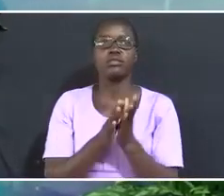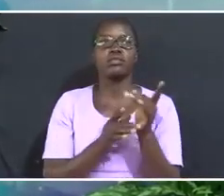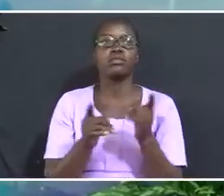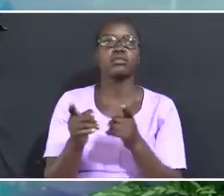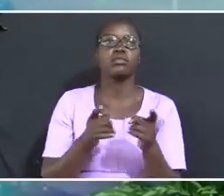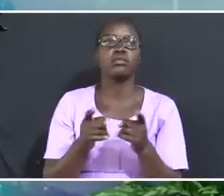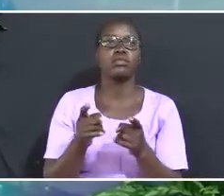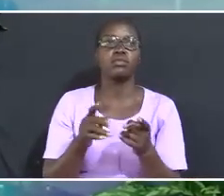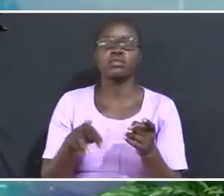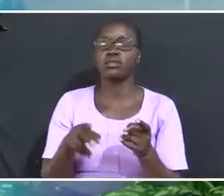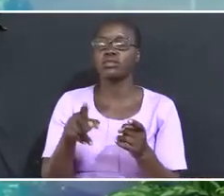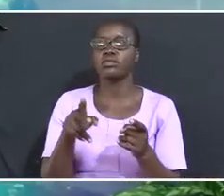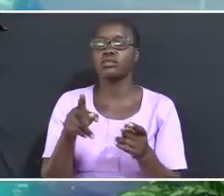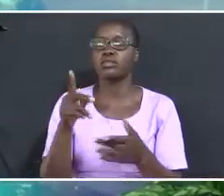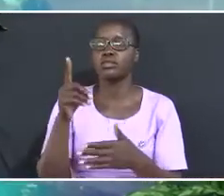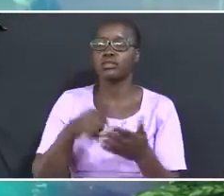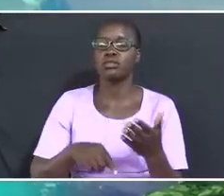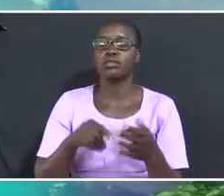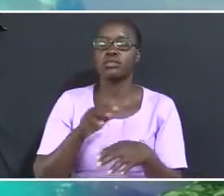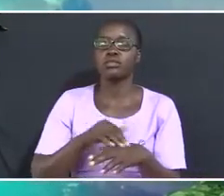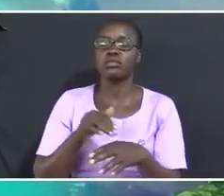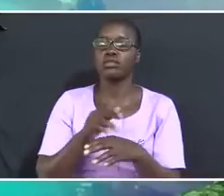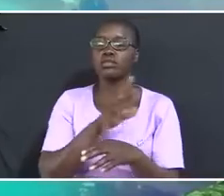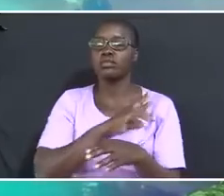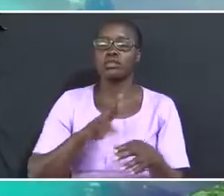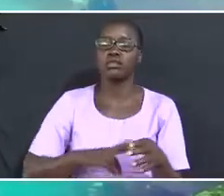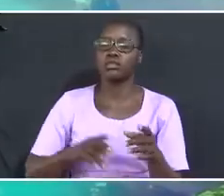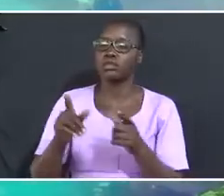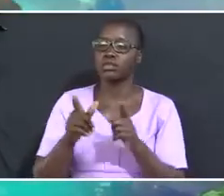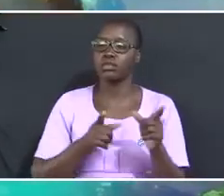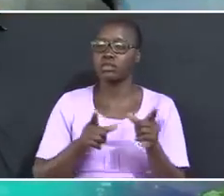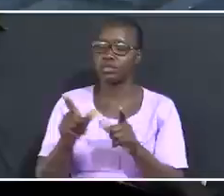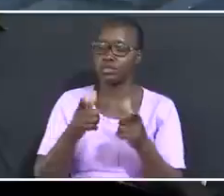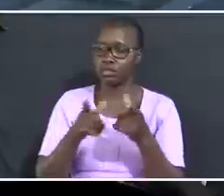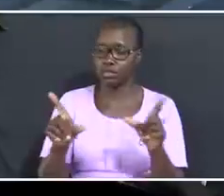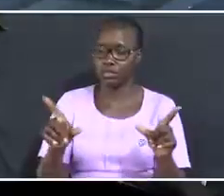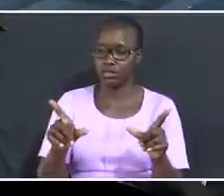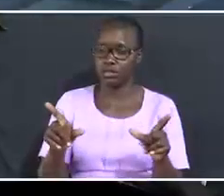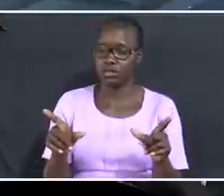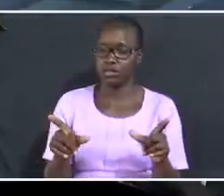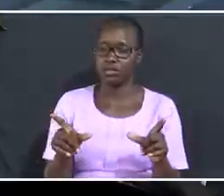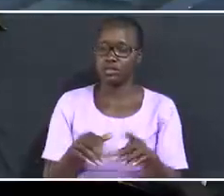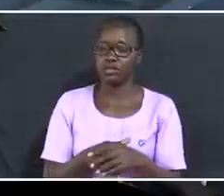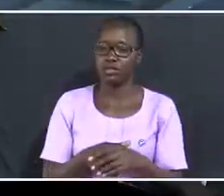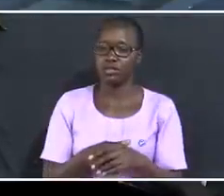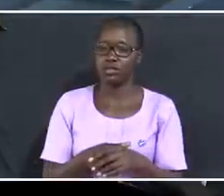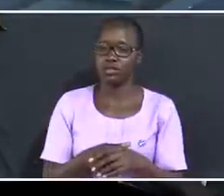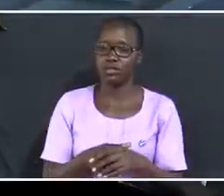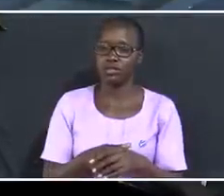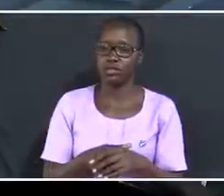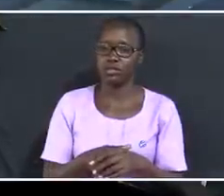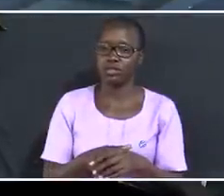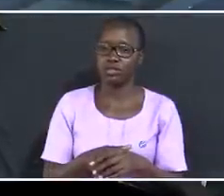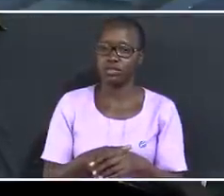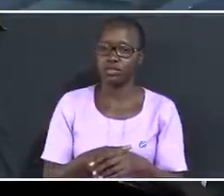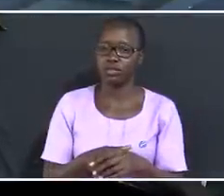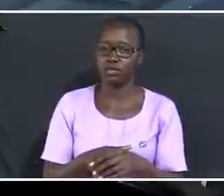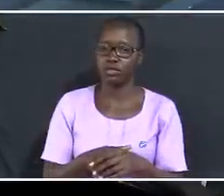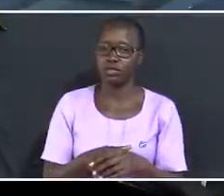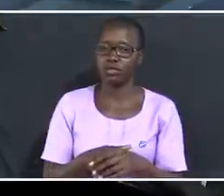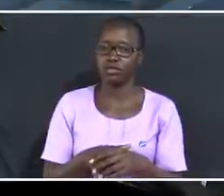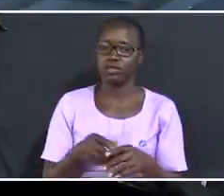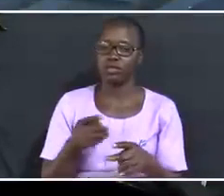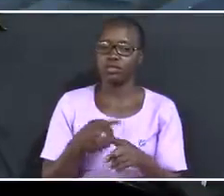restricted to what we call religious liberty. We are not talking about political liberty, political freedom